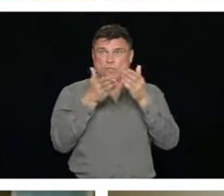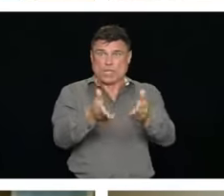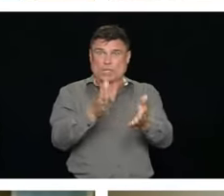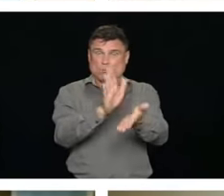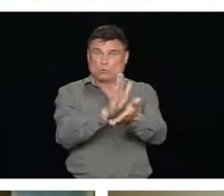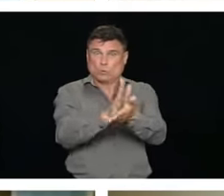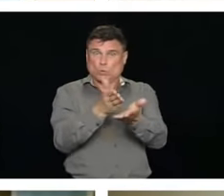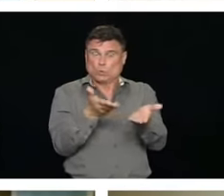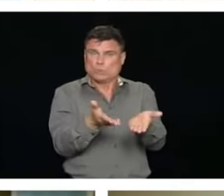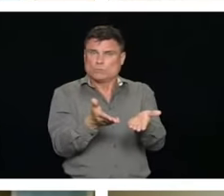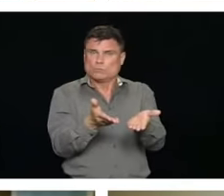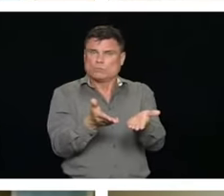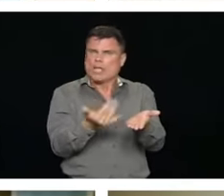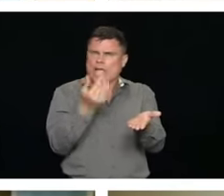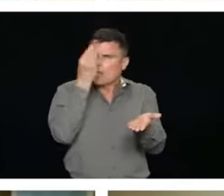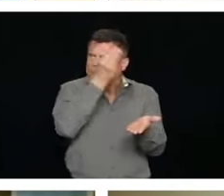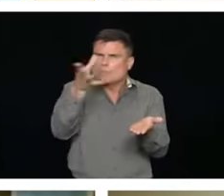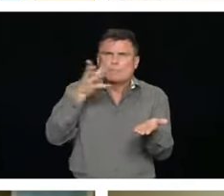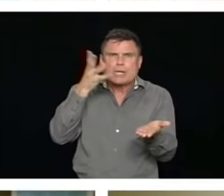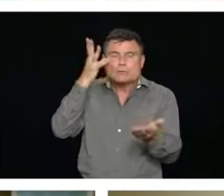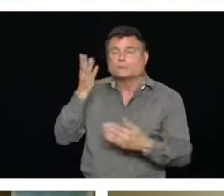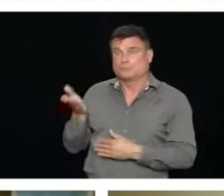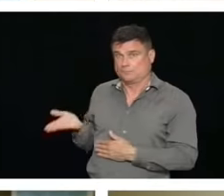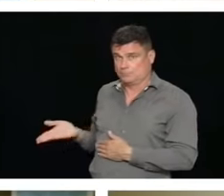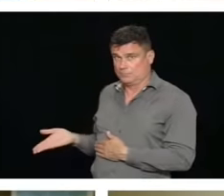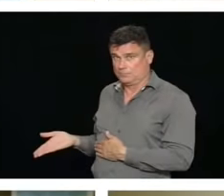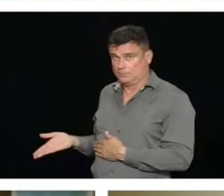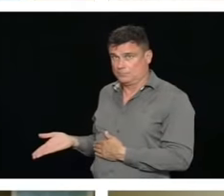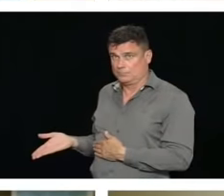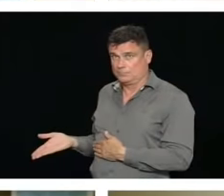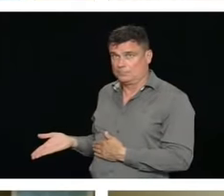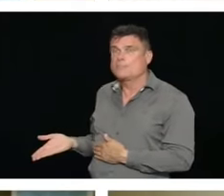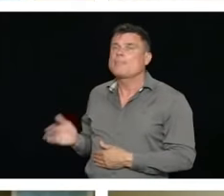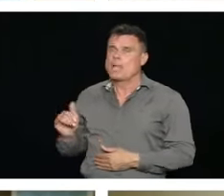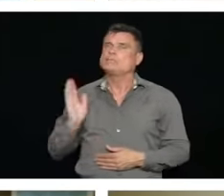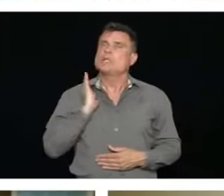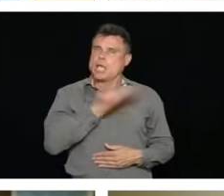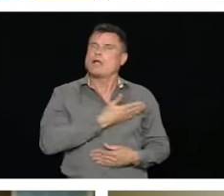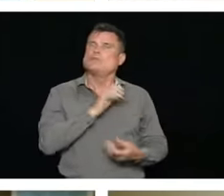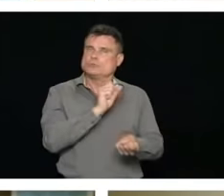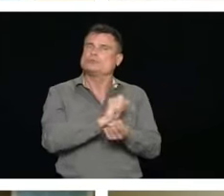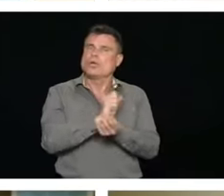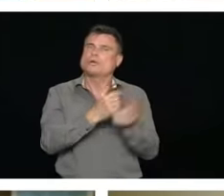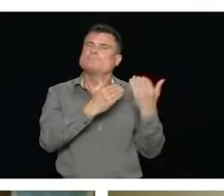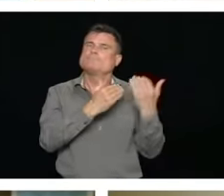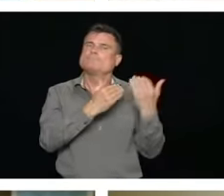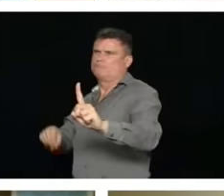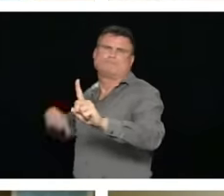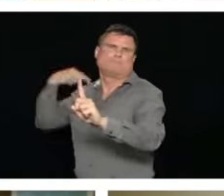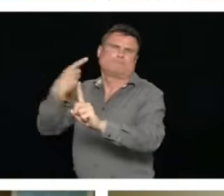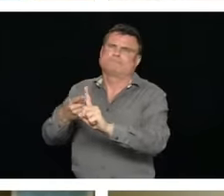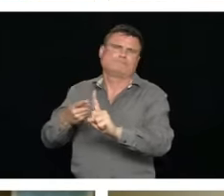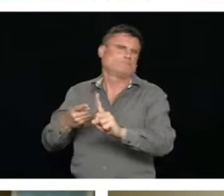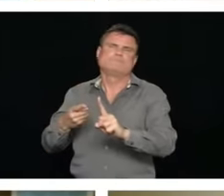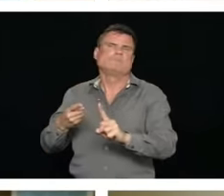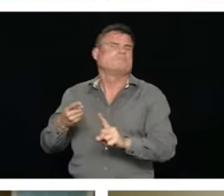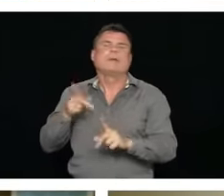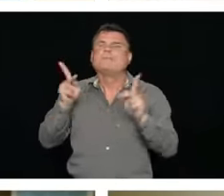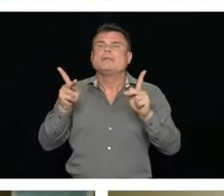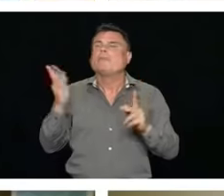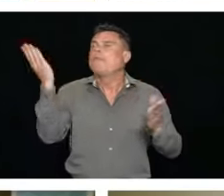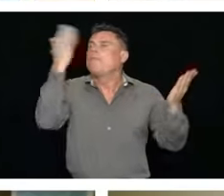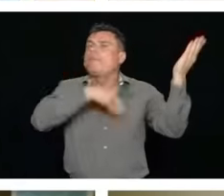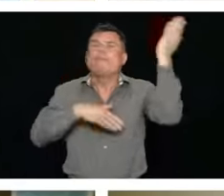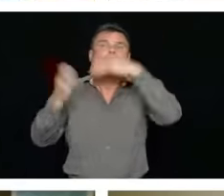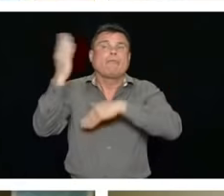the background that people aren't aware of. And I think there's been a great opportunity for people to understand. When there